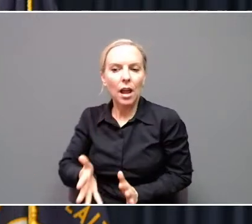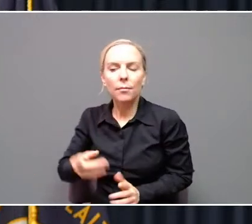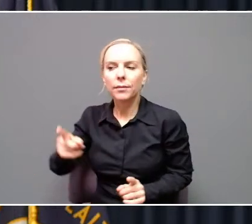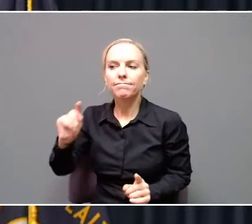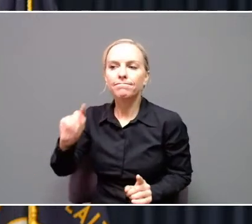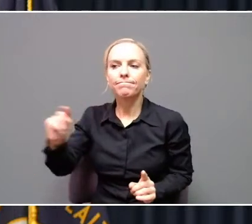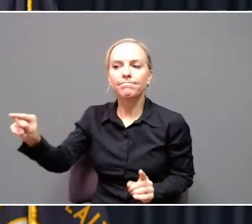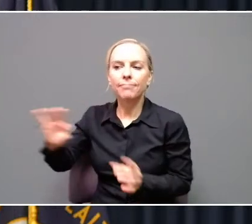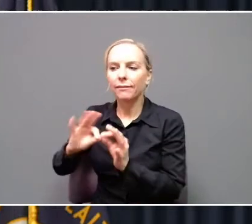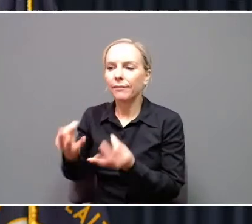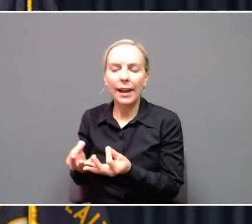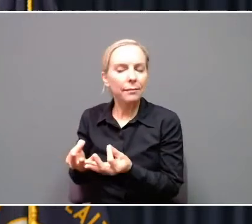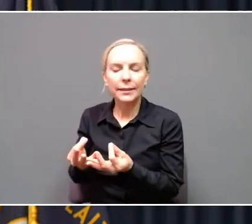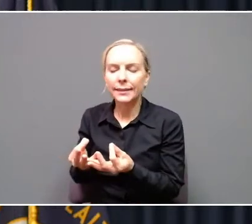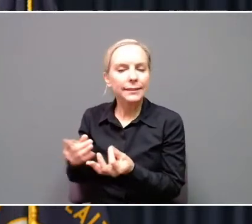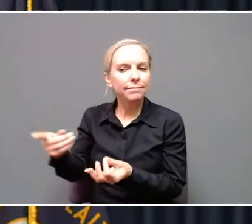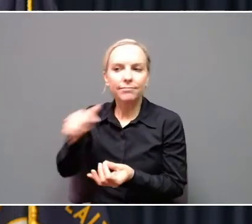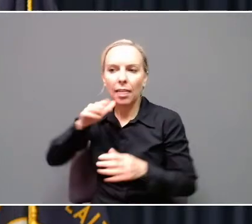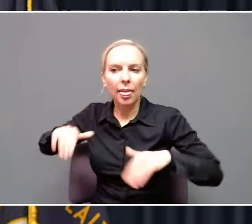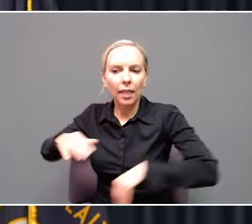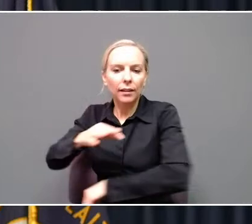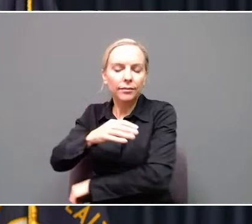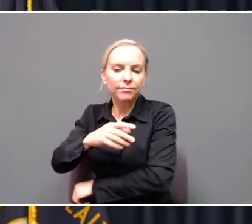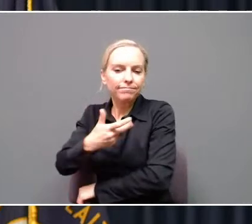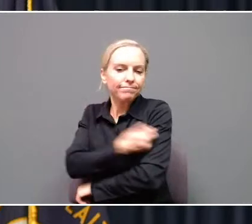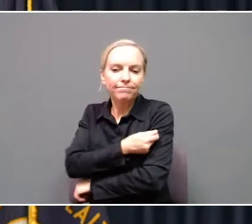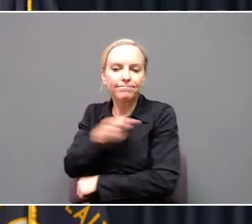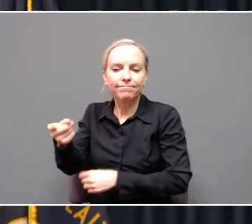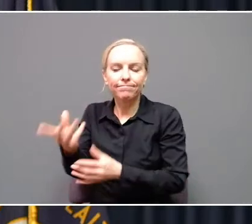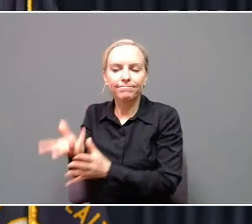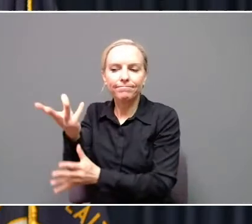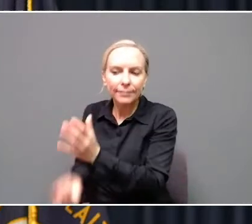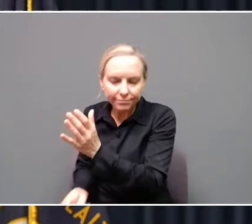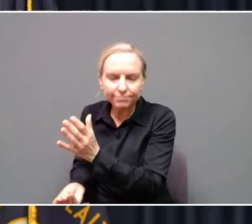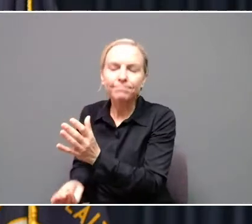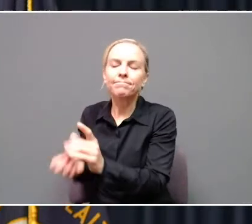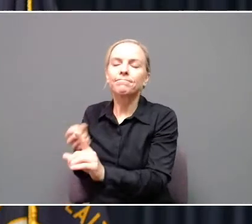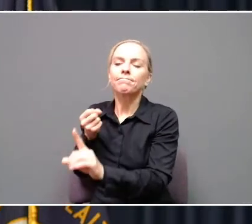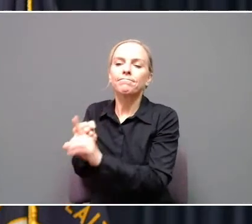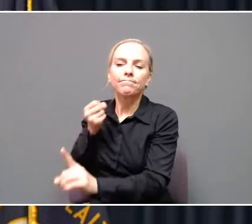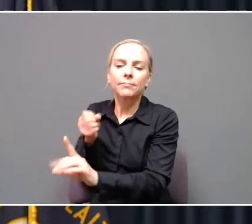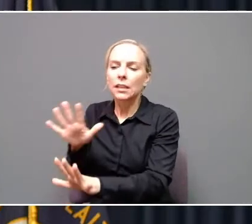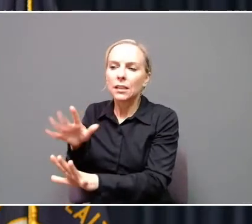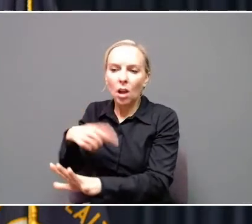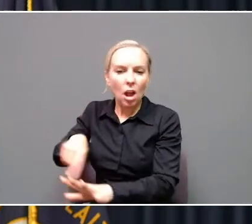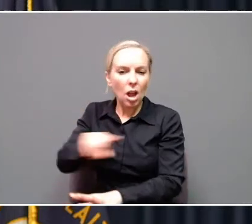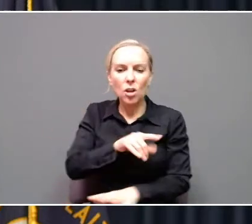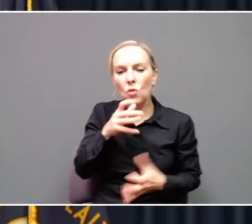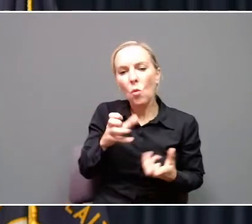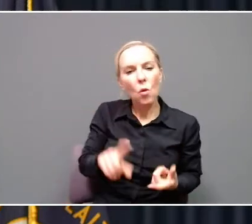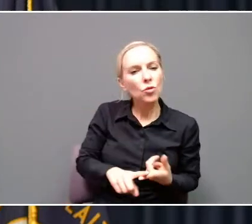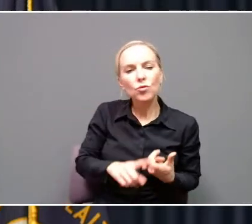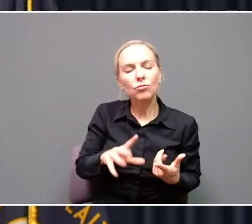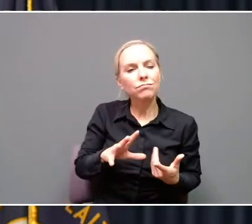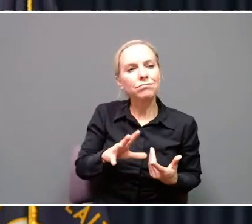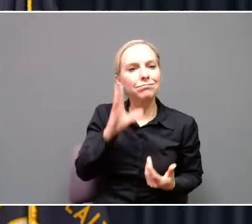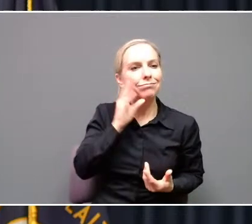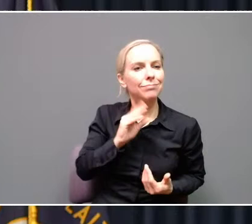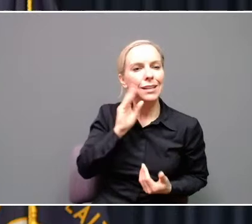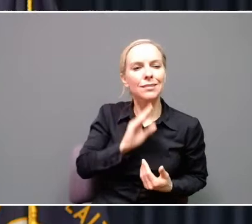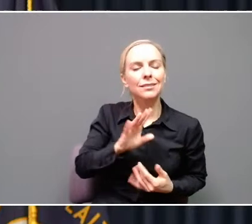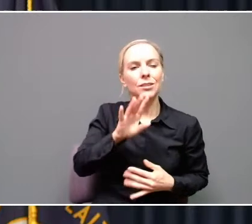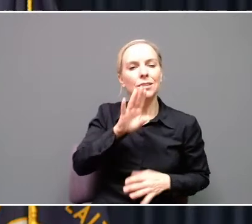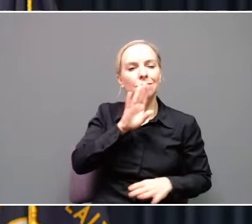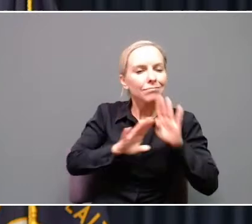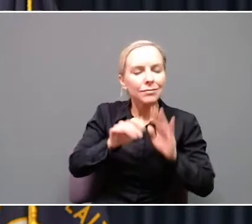and are no longer with them. None of us want to go through that. So please, if you haven't gotten vaccinated, if you haven't